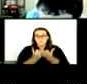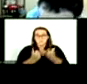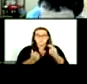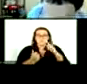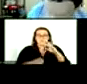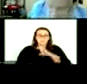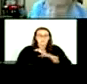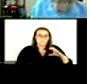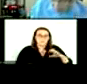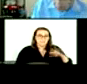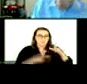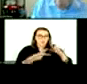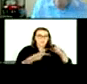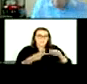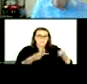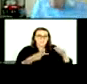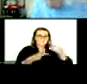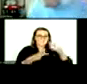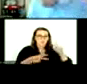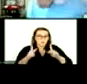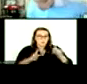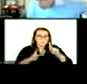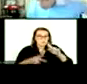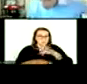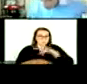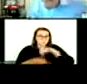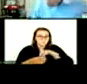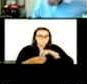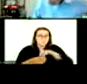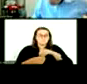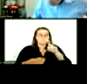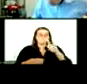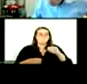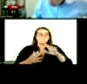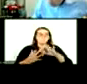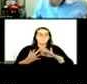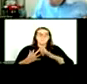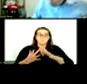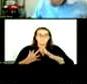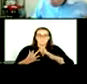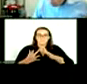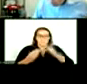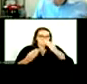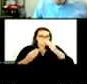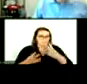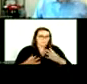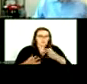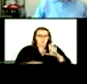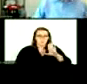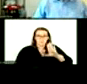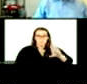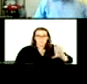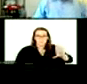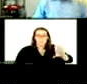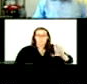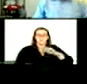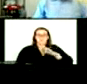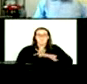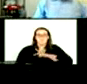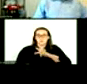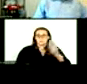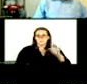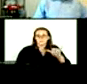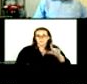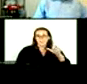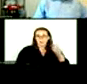members to participate remotely, including to vote, regardless of their bylaws. Next, the legislation would extend the ability of entities